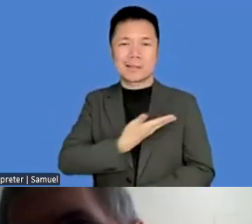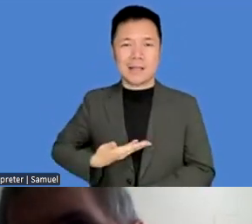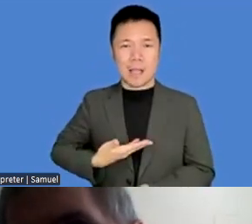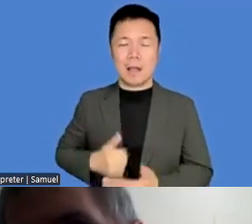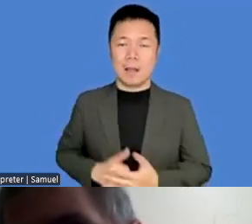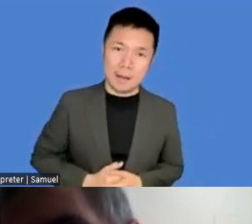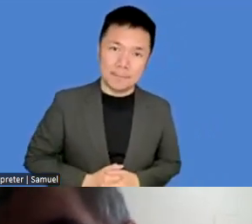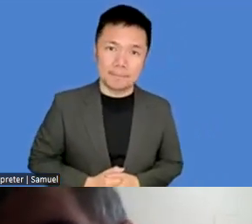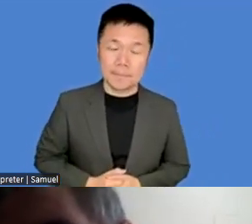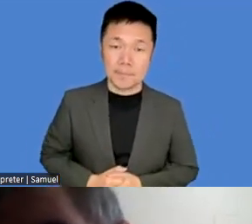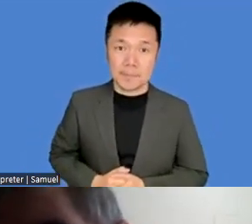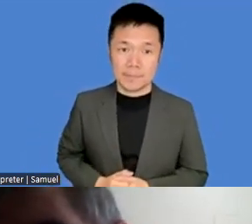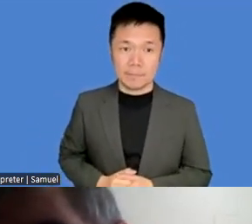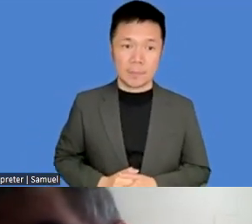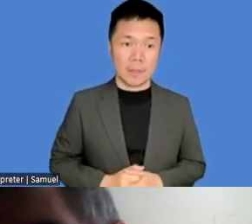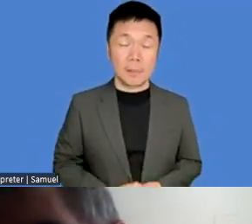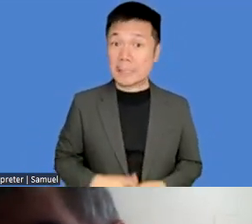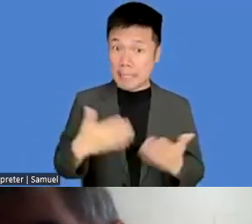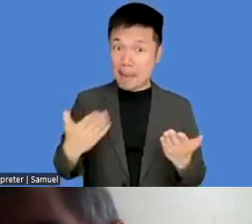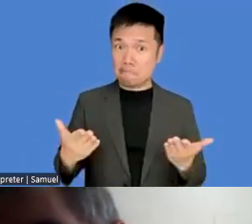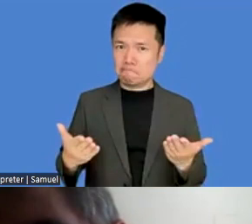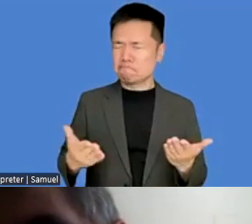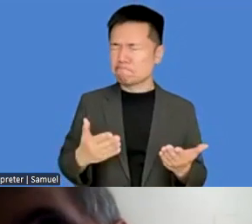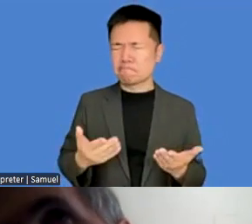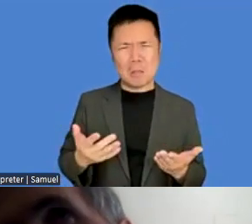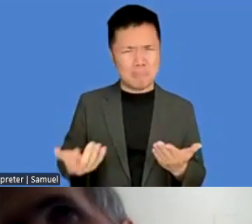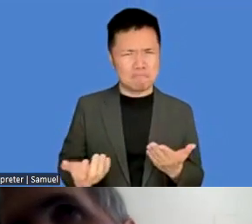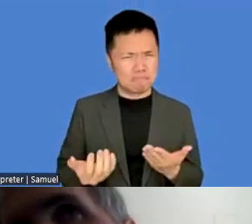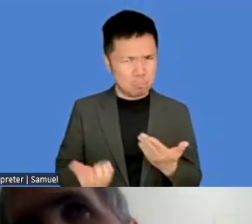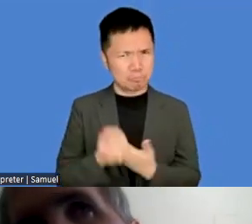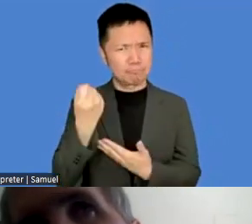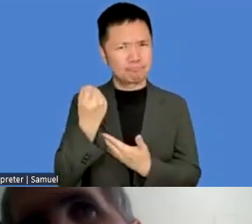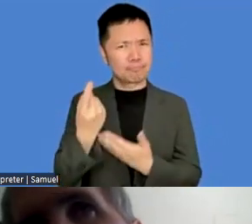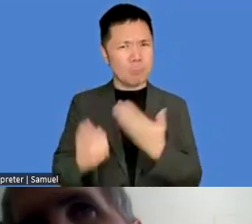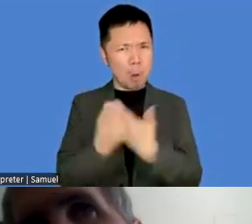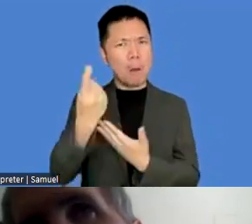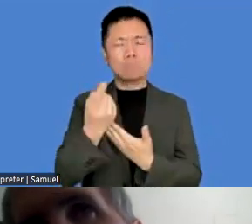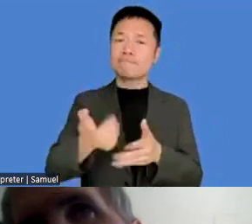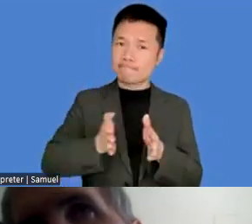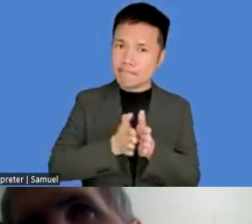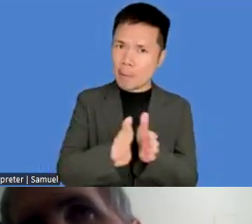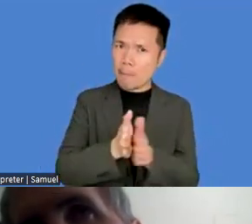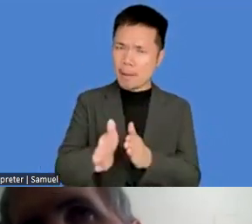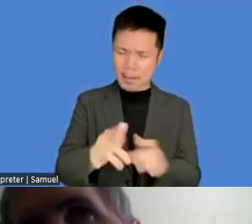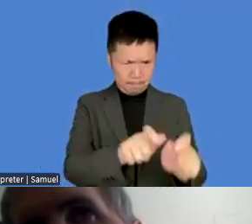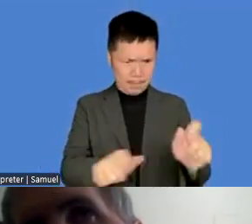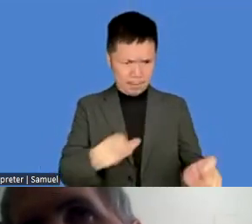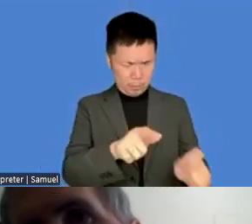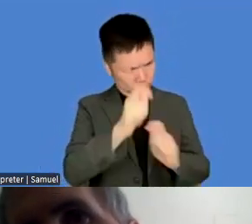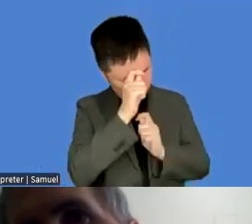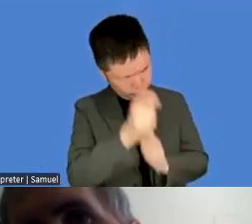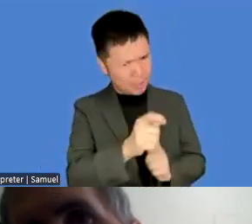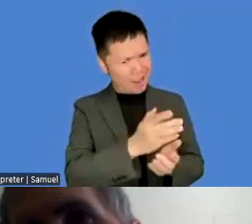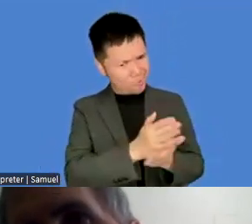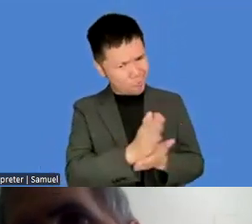and challenging to speak about rights of persons with disabilities in